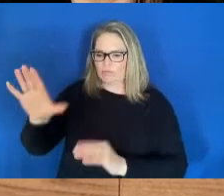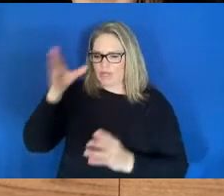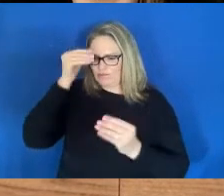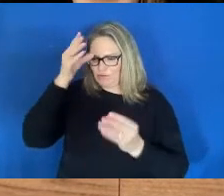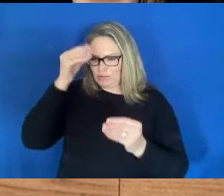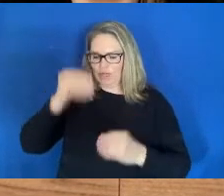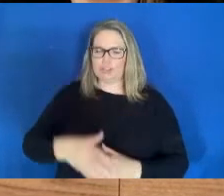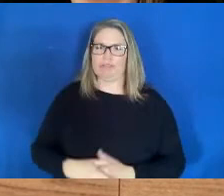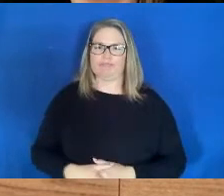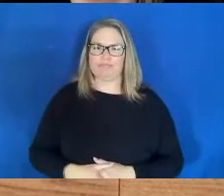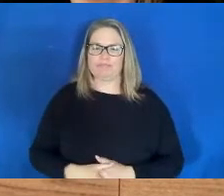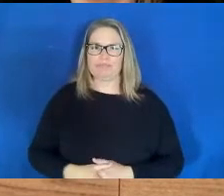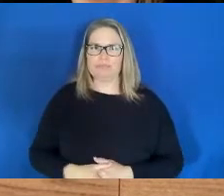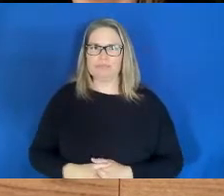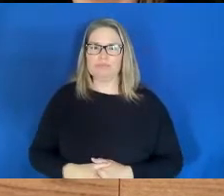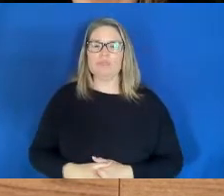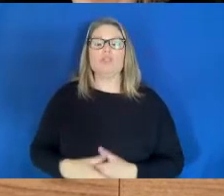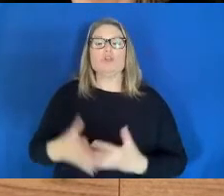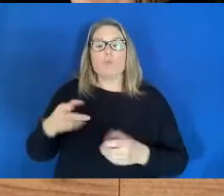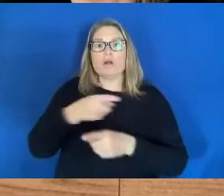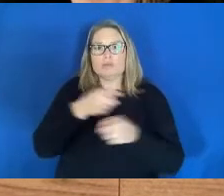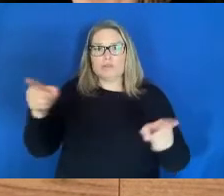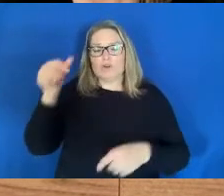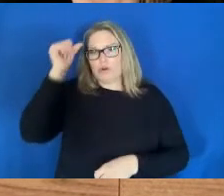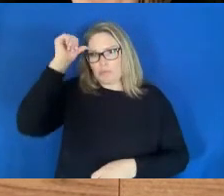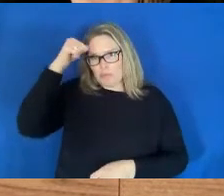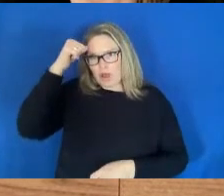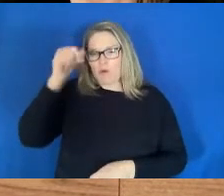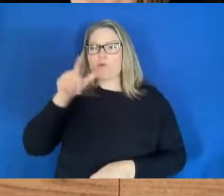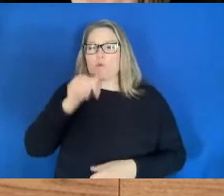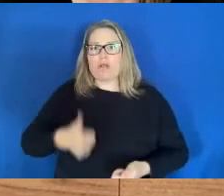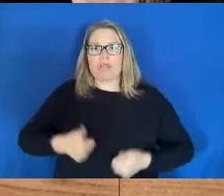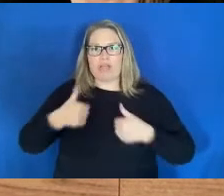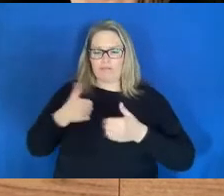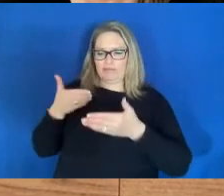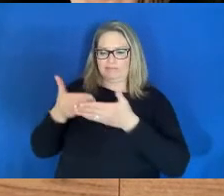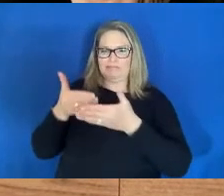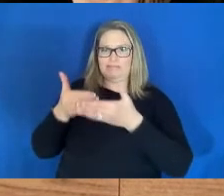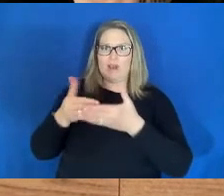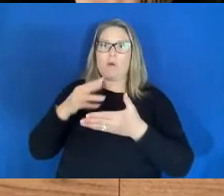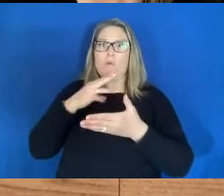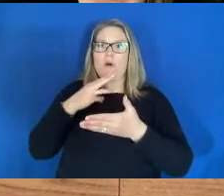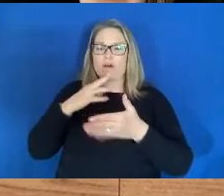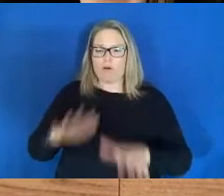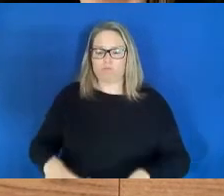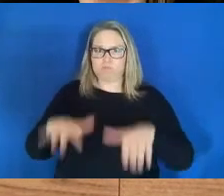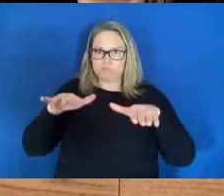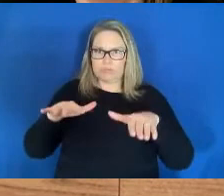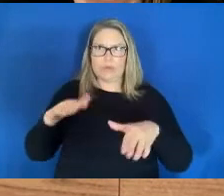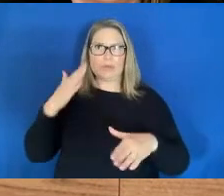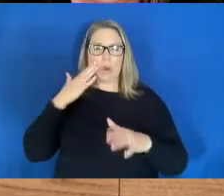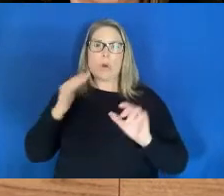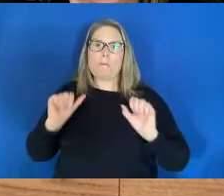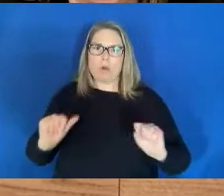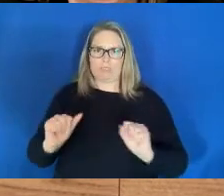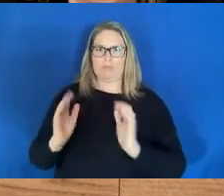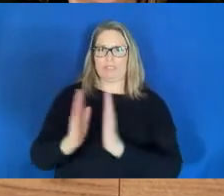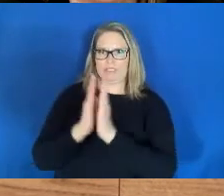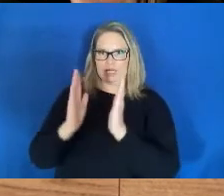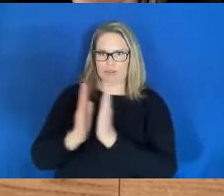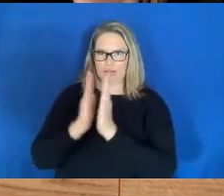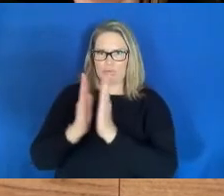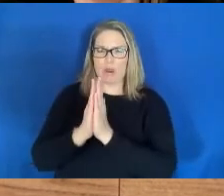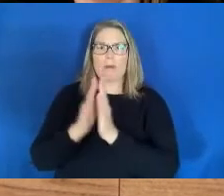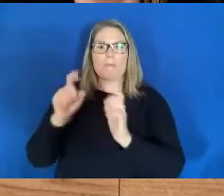We want to remind all New Brunswickers living along the watercourses to know the risks associated to their area, to have an emergency